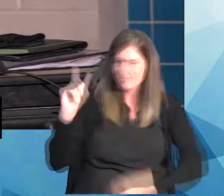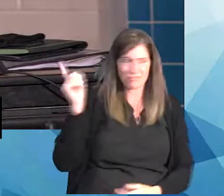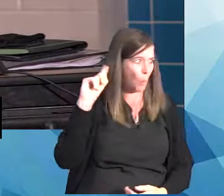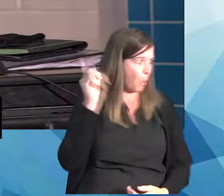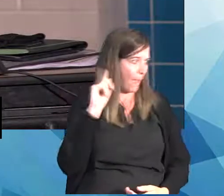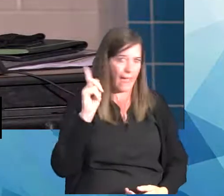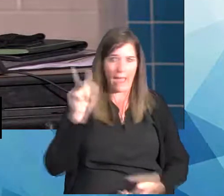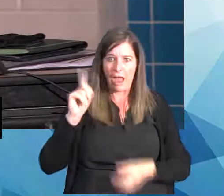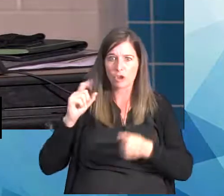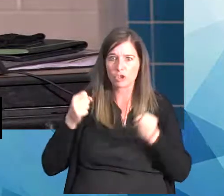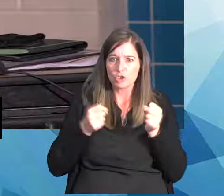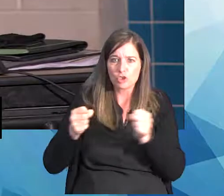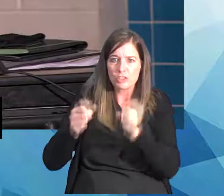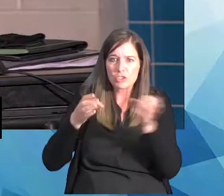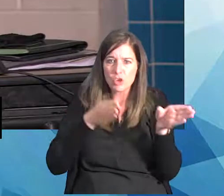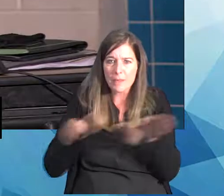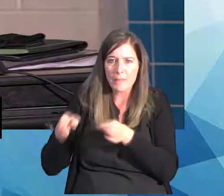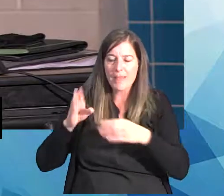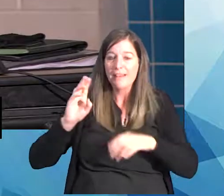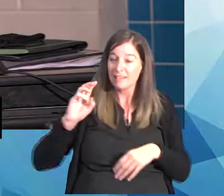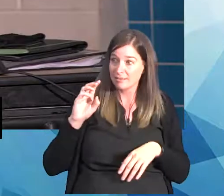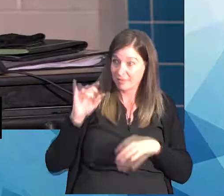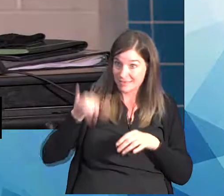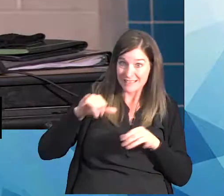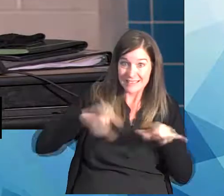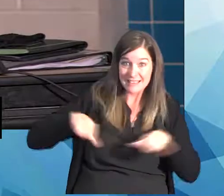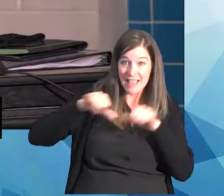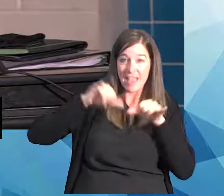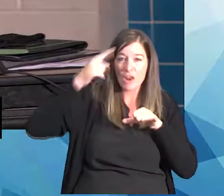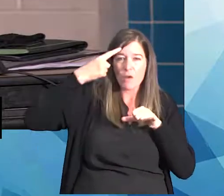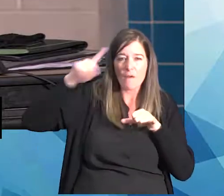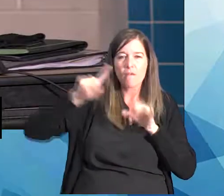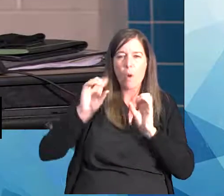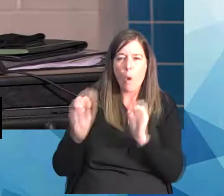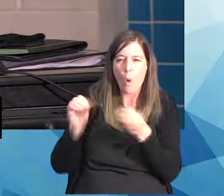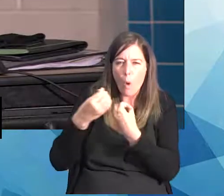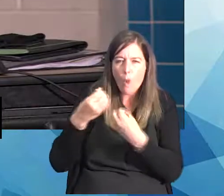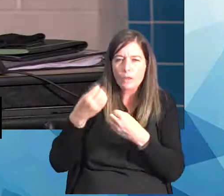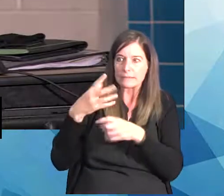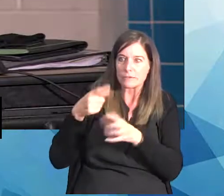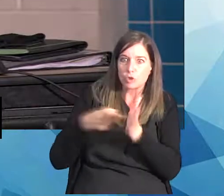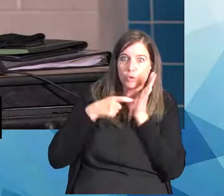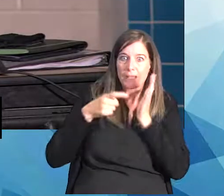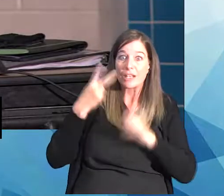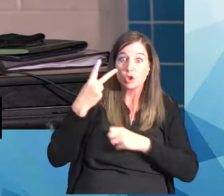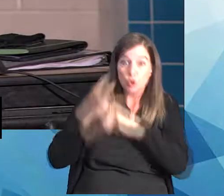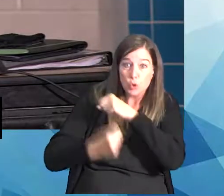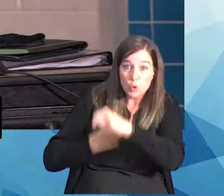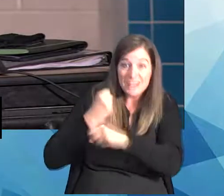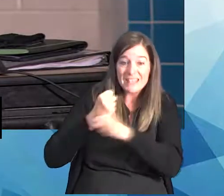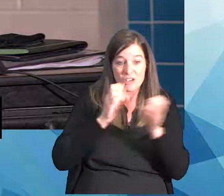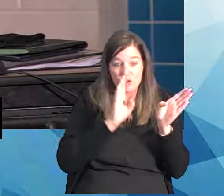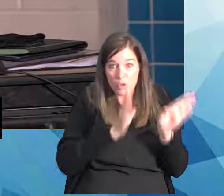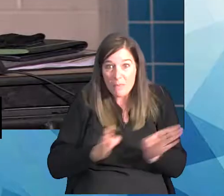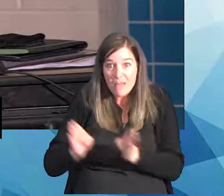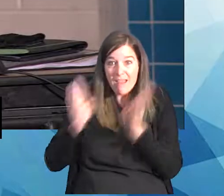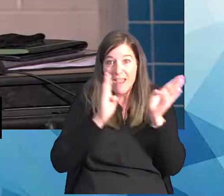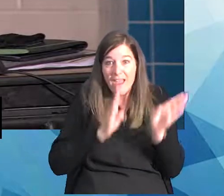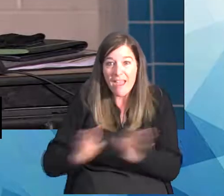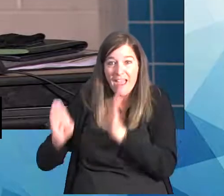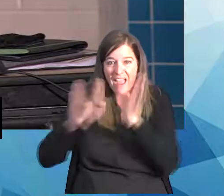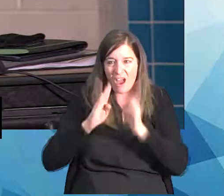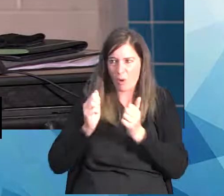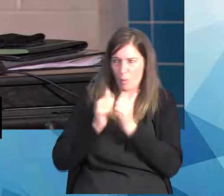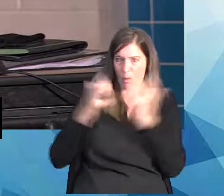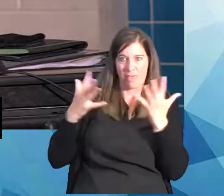it the standard for any organization to take 2 years to prepare a plan without execution? What controls does this